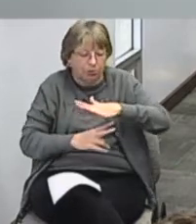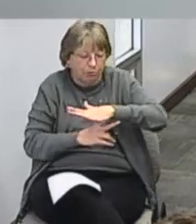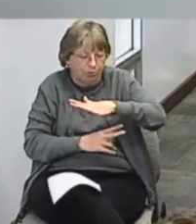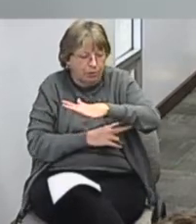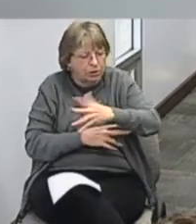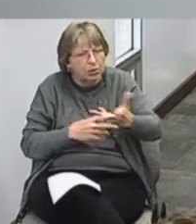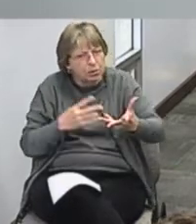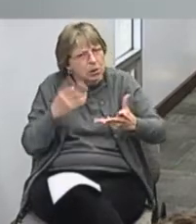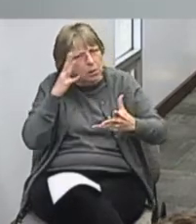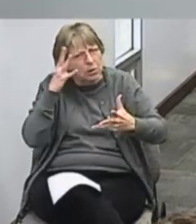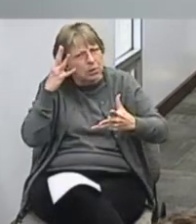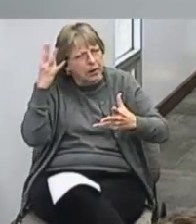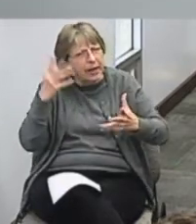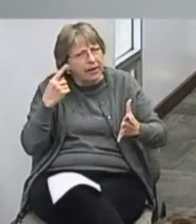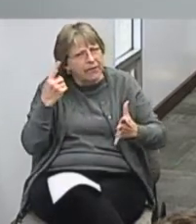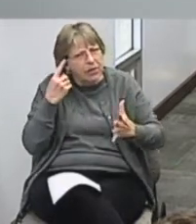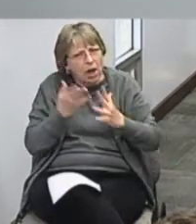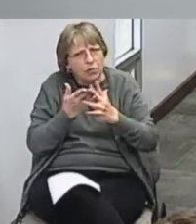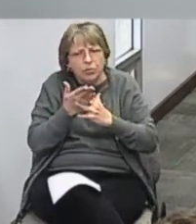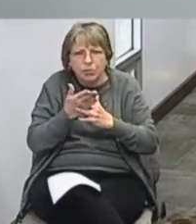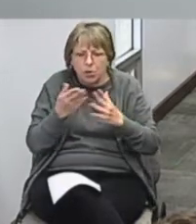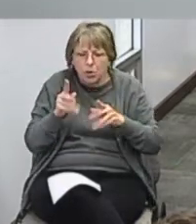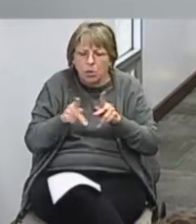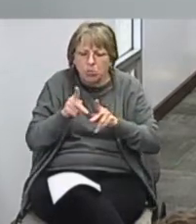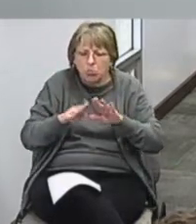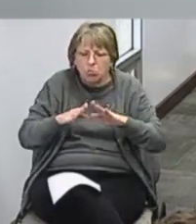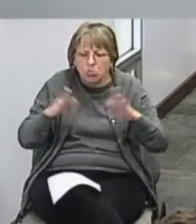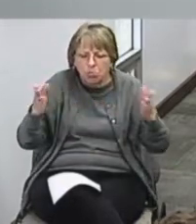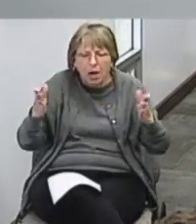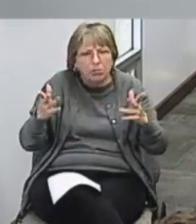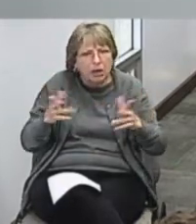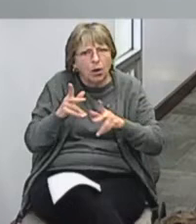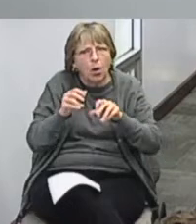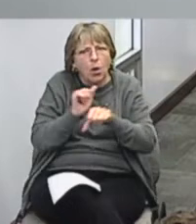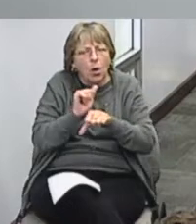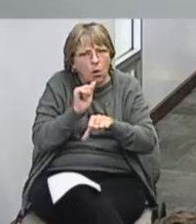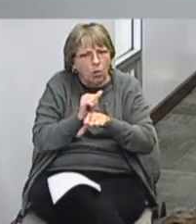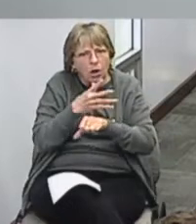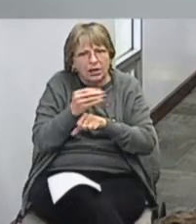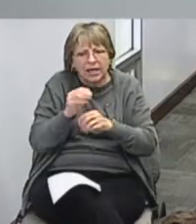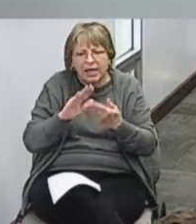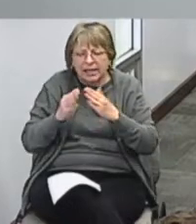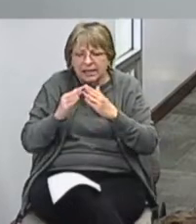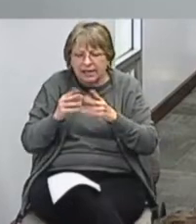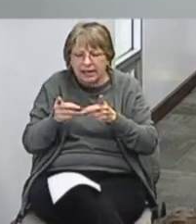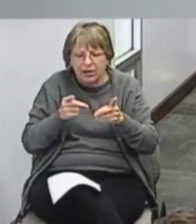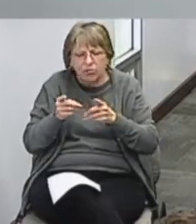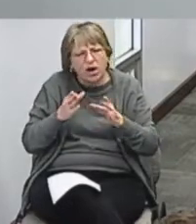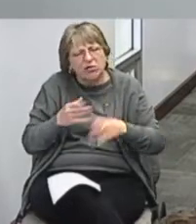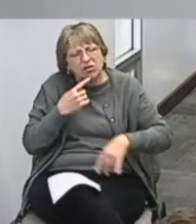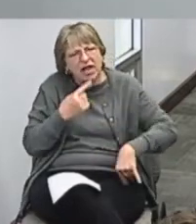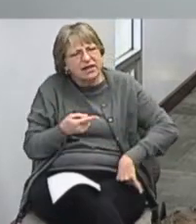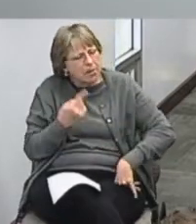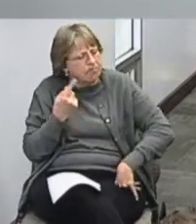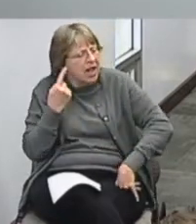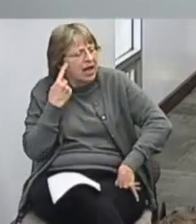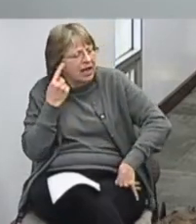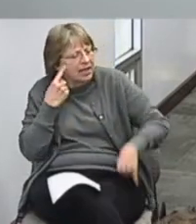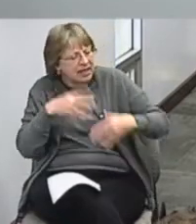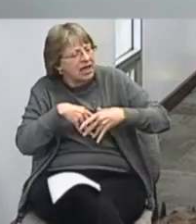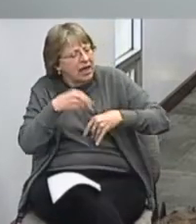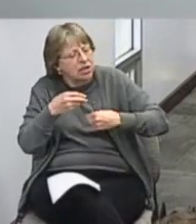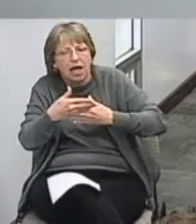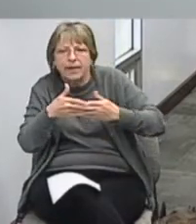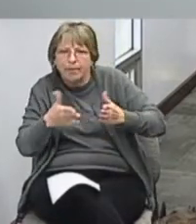thought thinking through the public works director and city manager at that time, and others, I'm sure. Well, let's look at other alternatives, thus the Avenue A